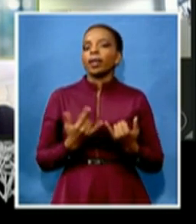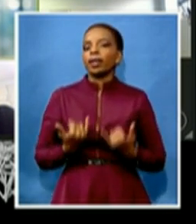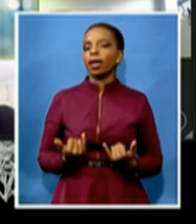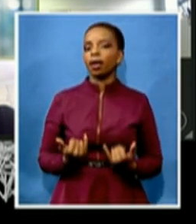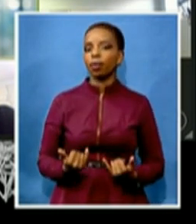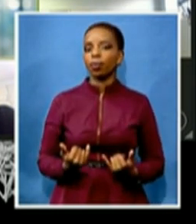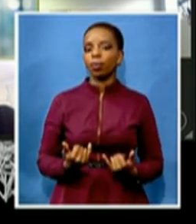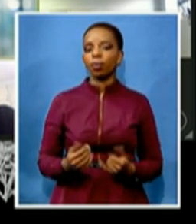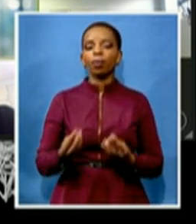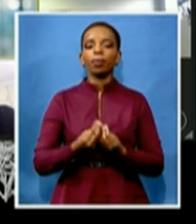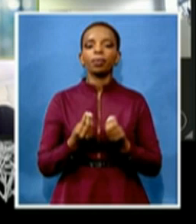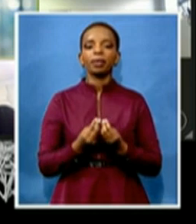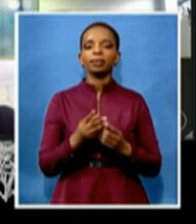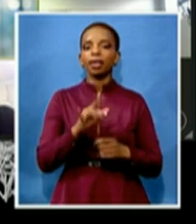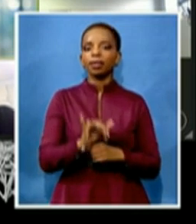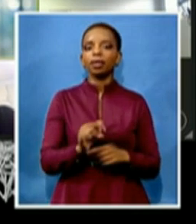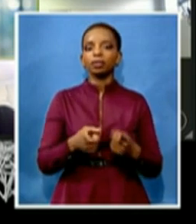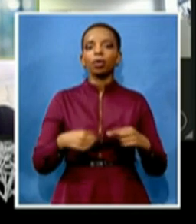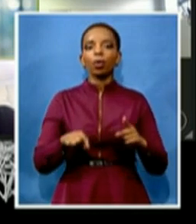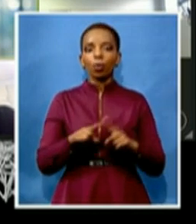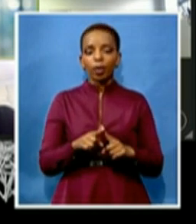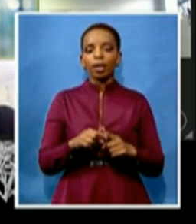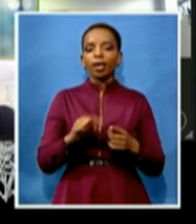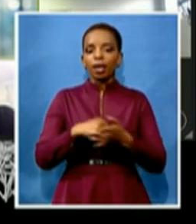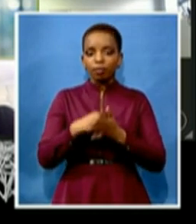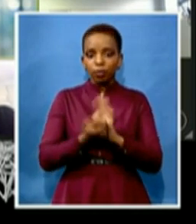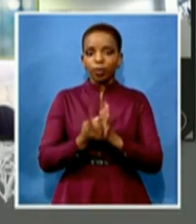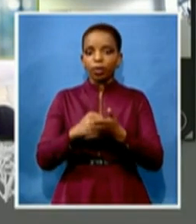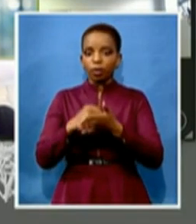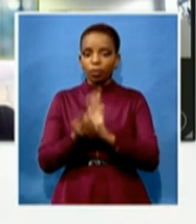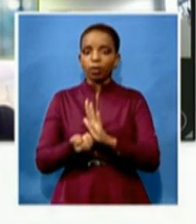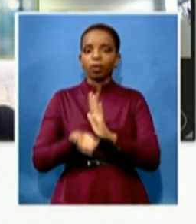few weeks, but I have some preliminary results available.